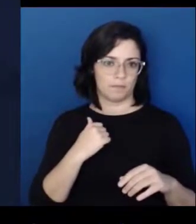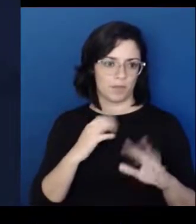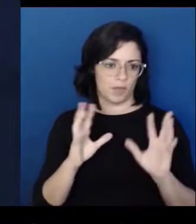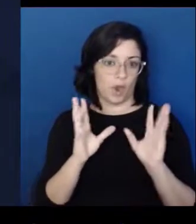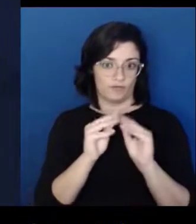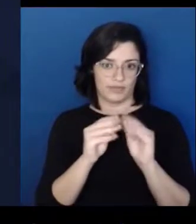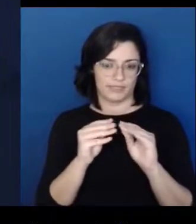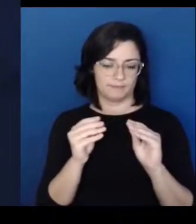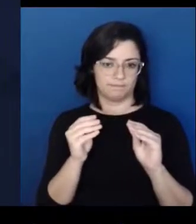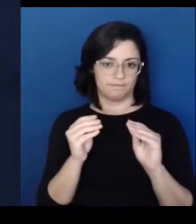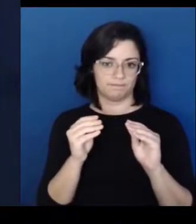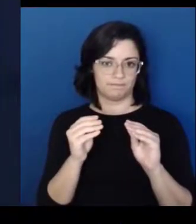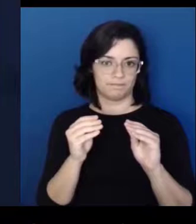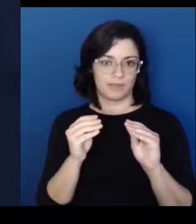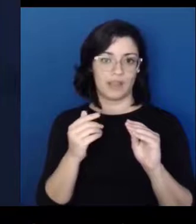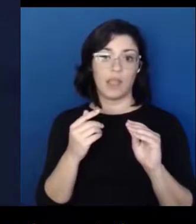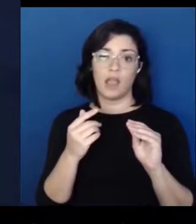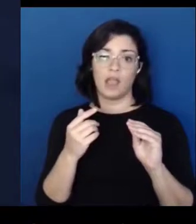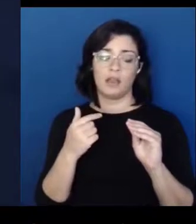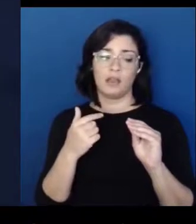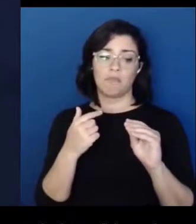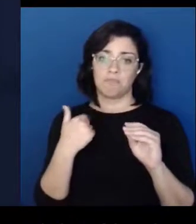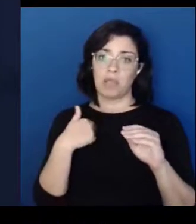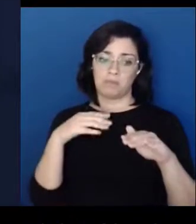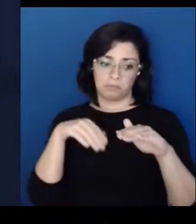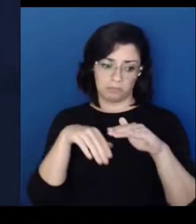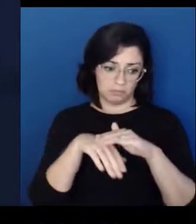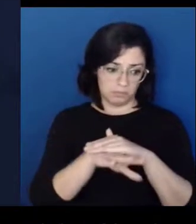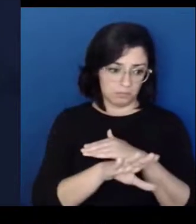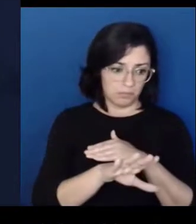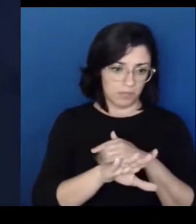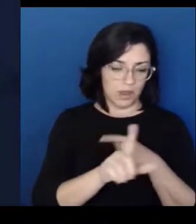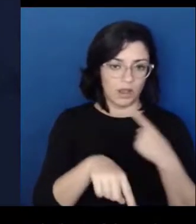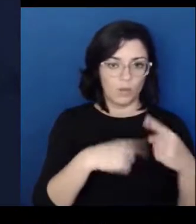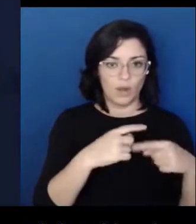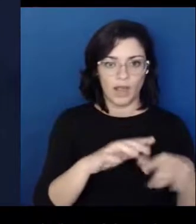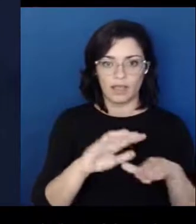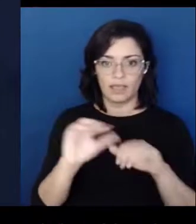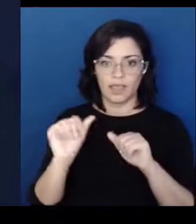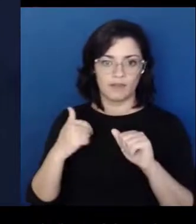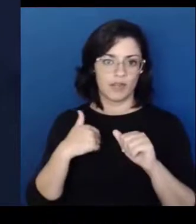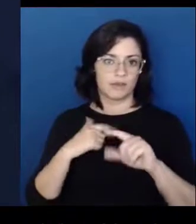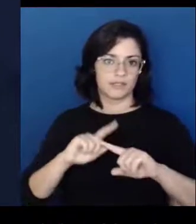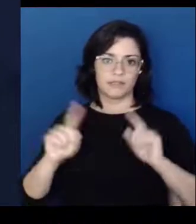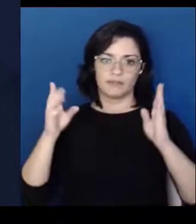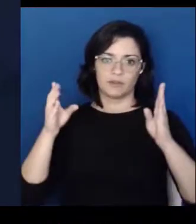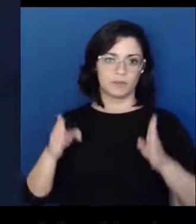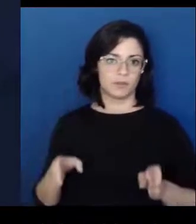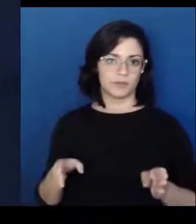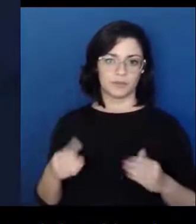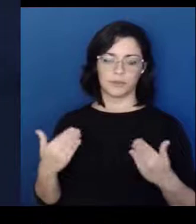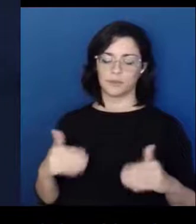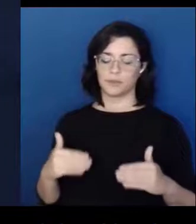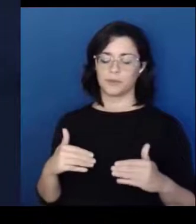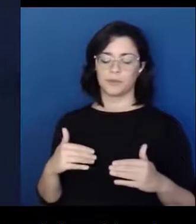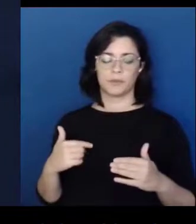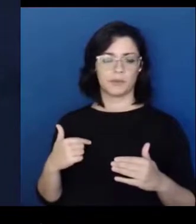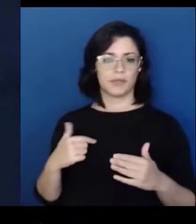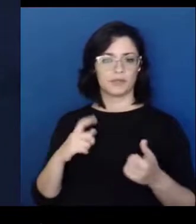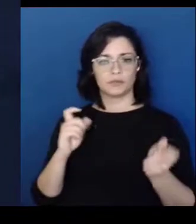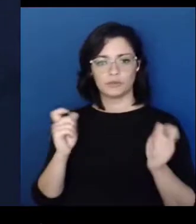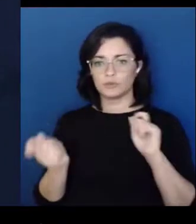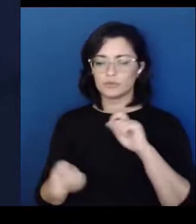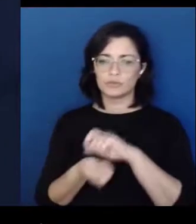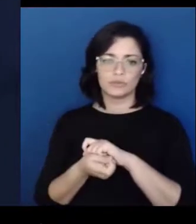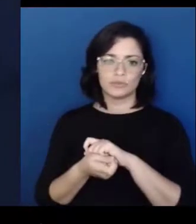person. It was transformational. Everything that I felt about my hearing loss was out the